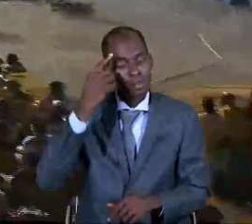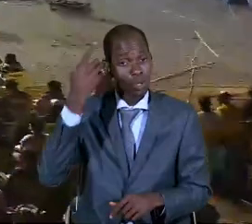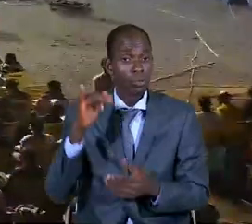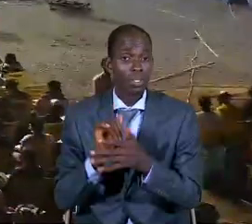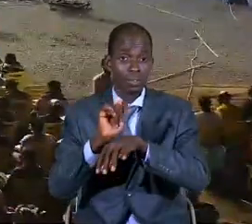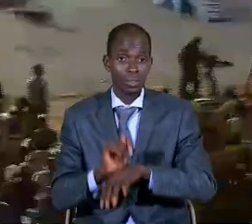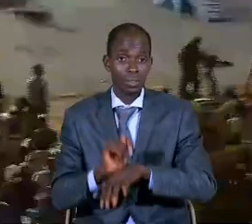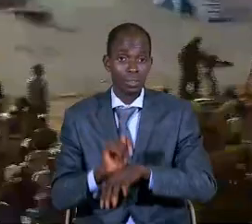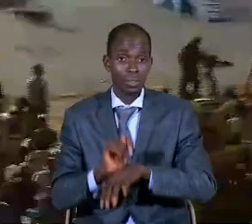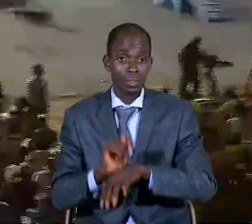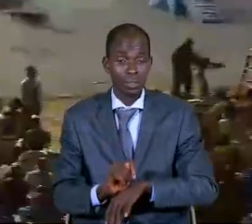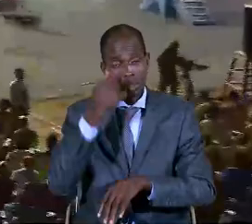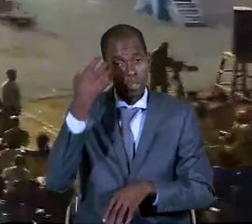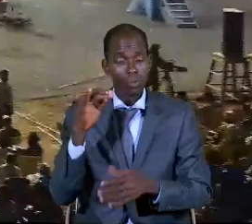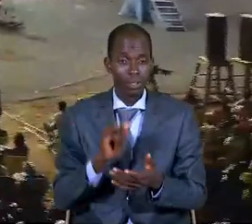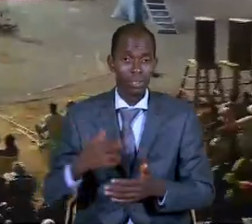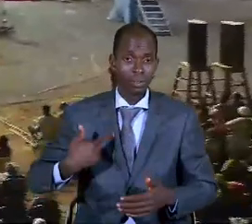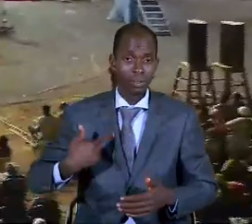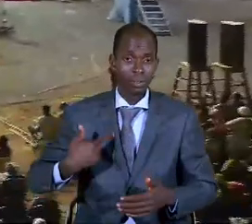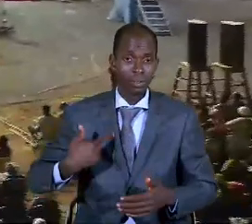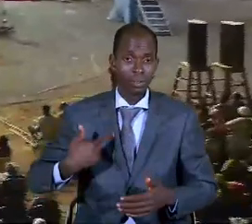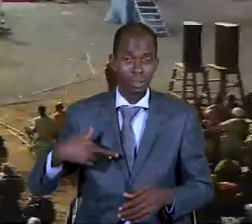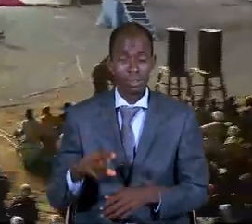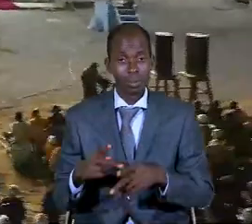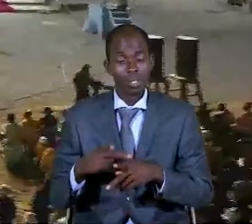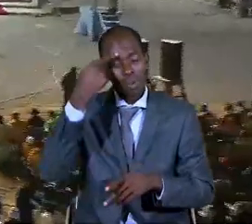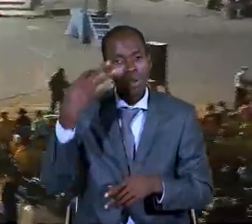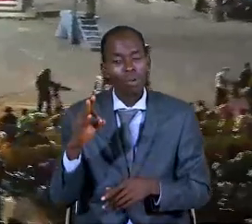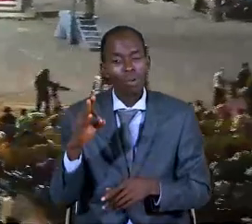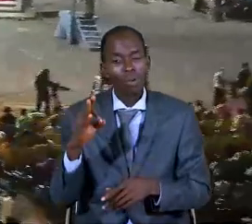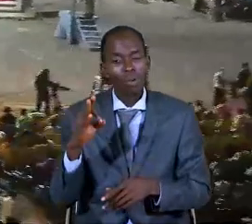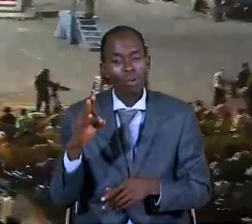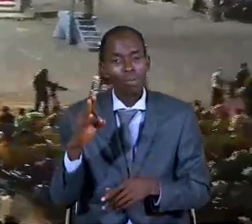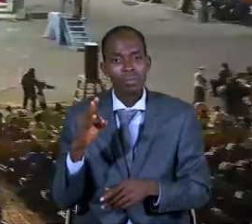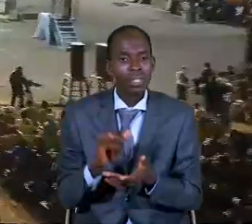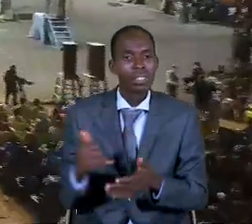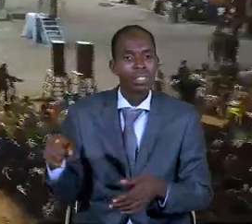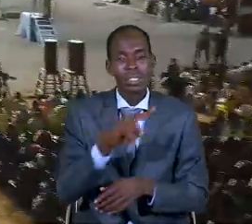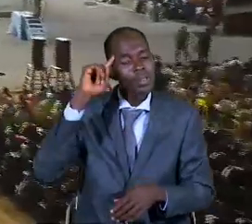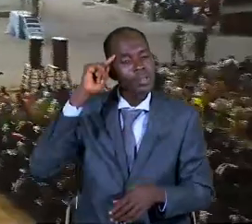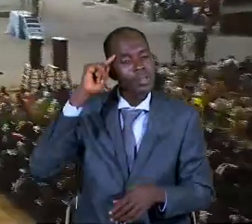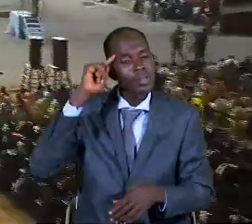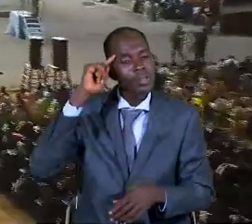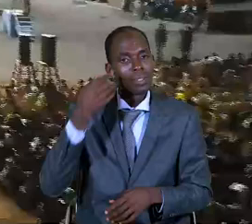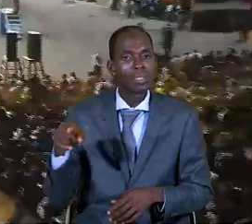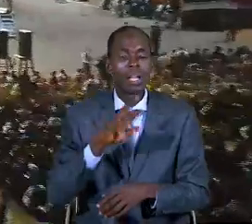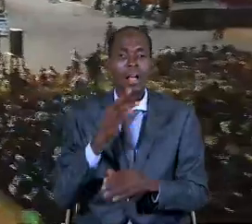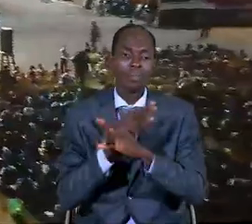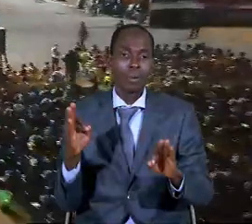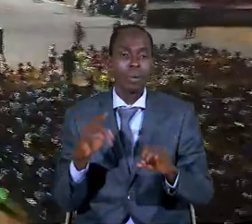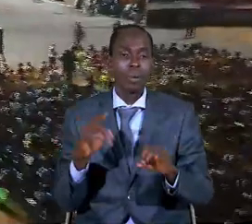tradition and because of religion, they thought they were free, but they were